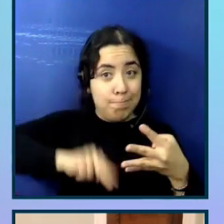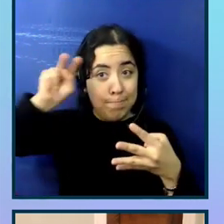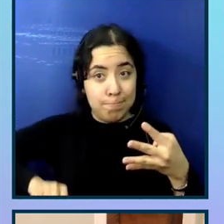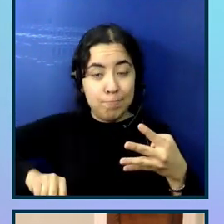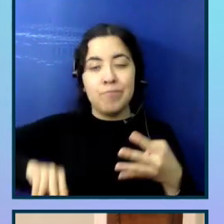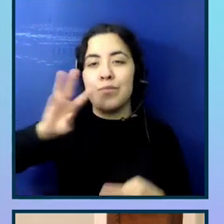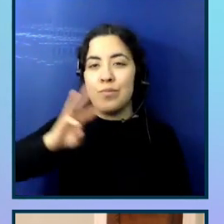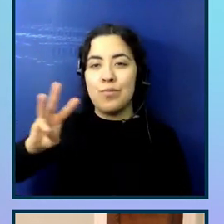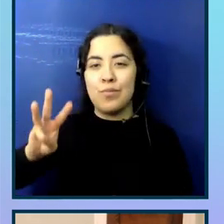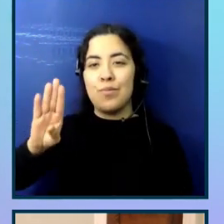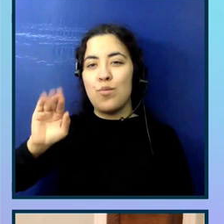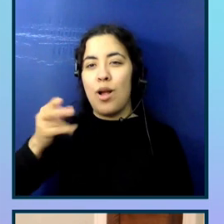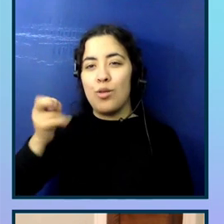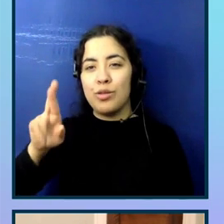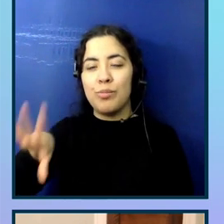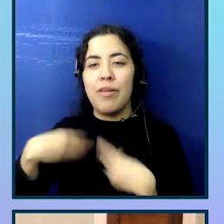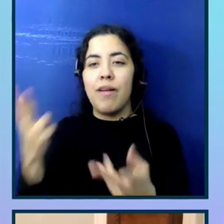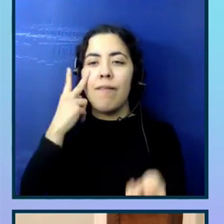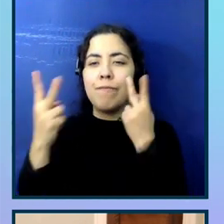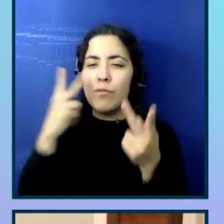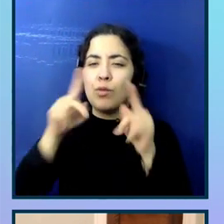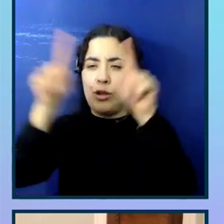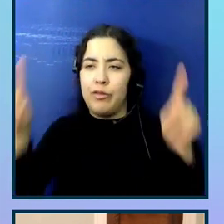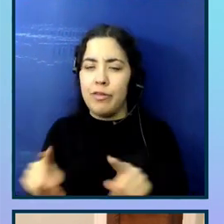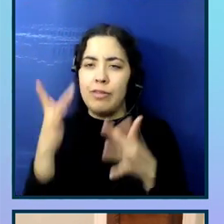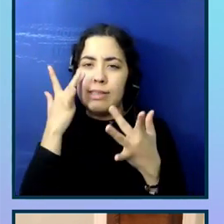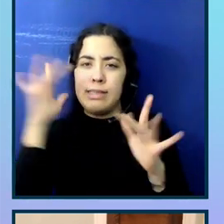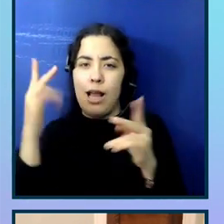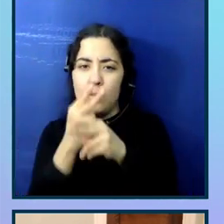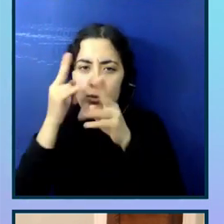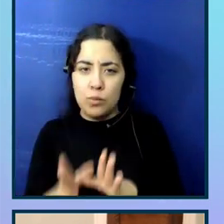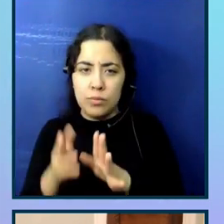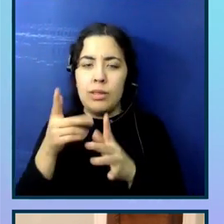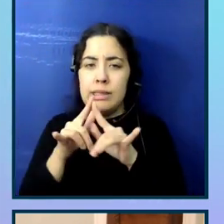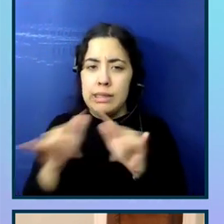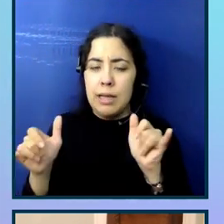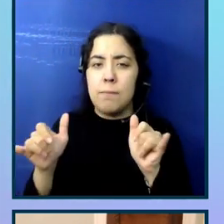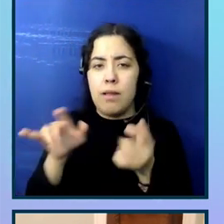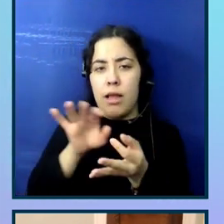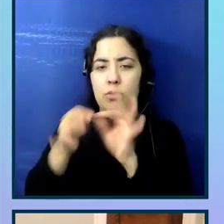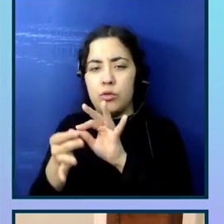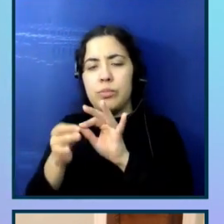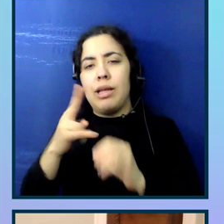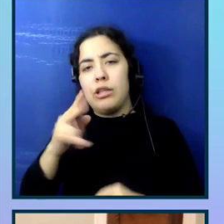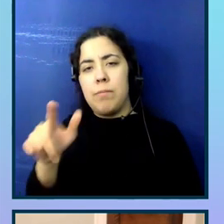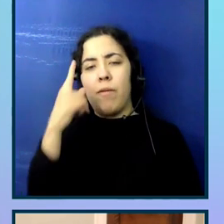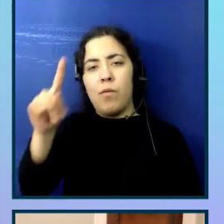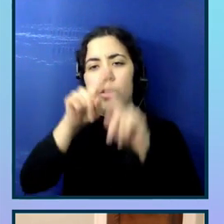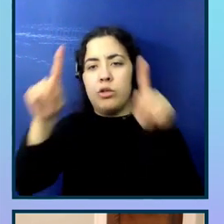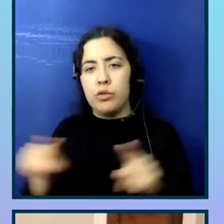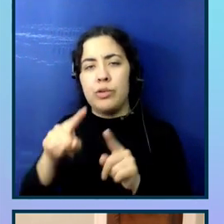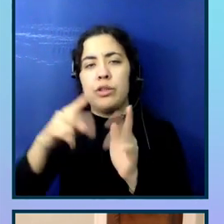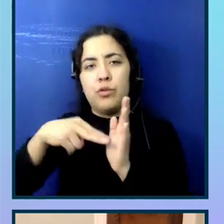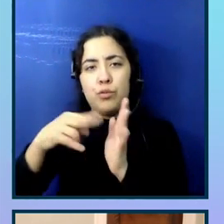Web browsers provide a visual interface to sighted users while also interpreting HTML for screen readers and other assistive computer